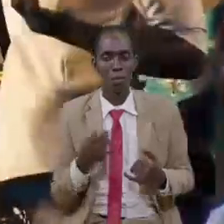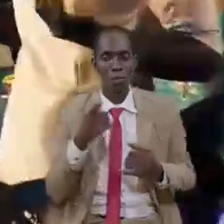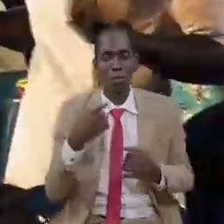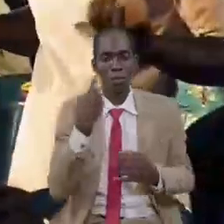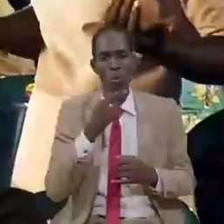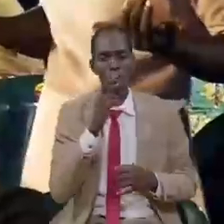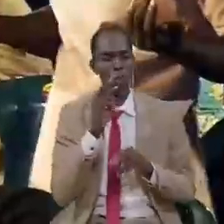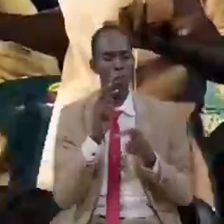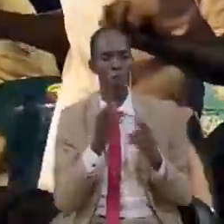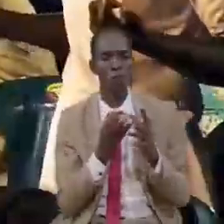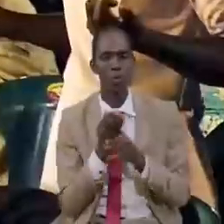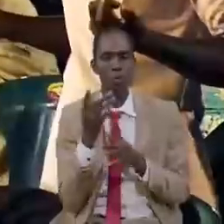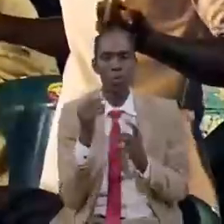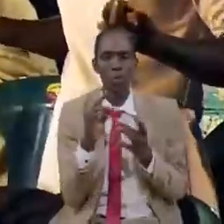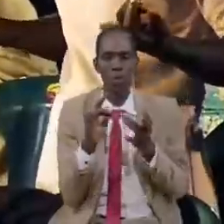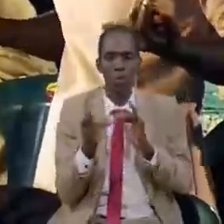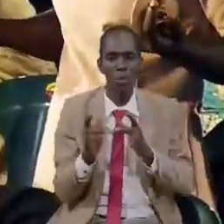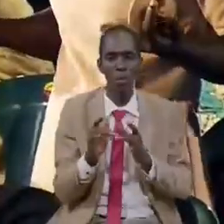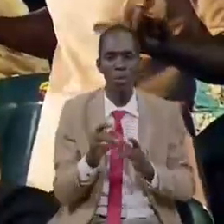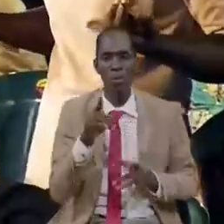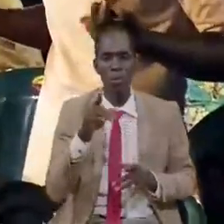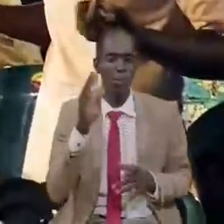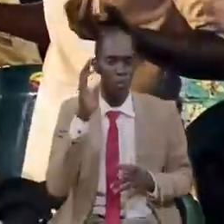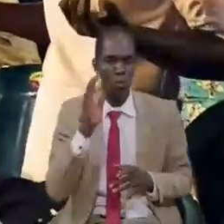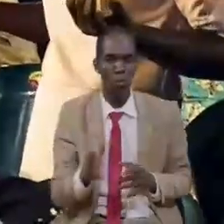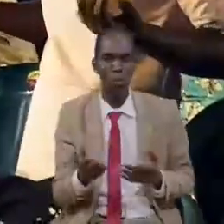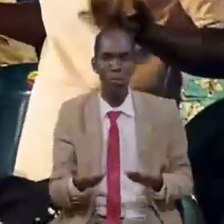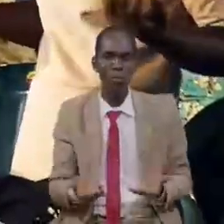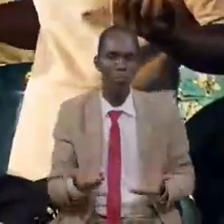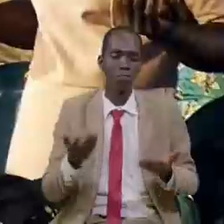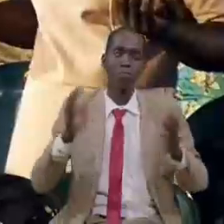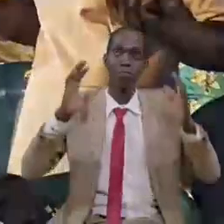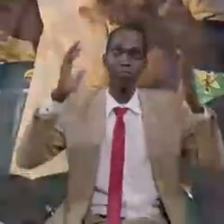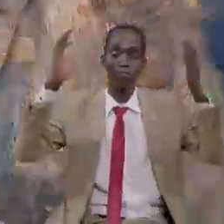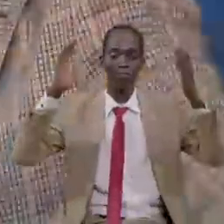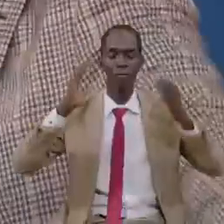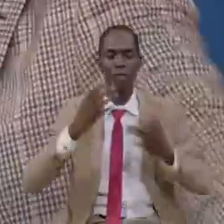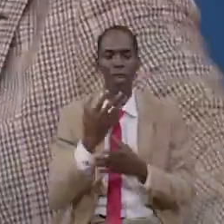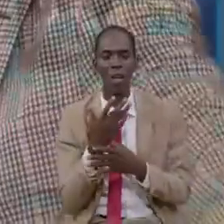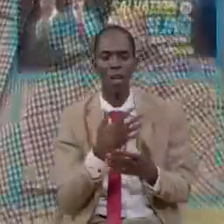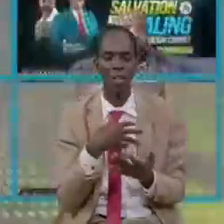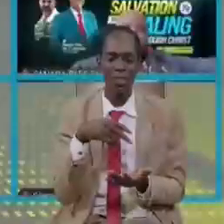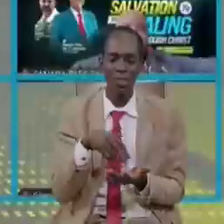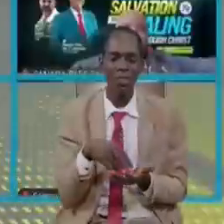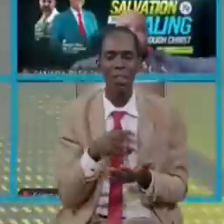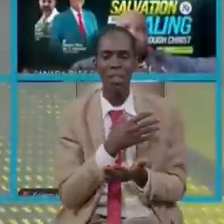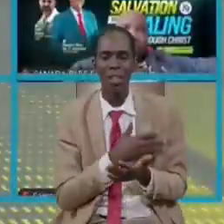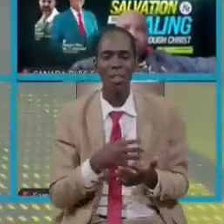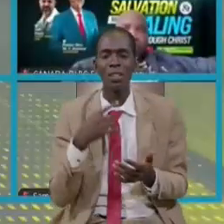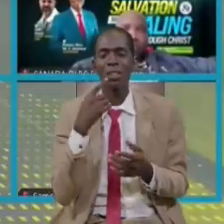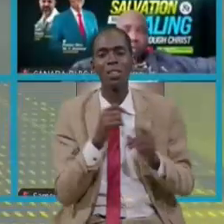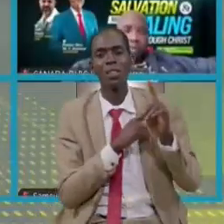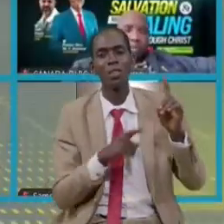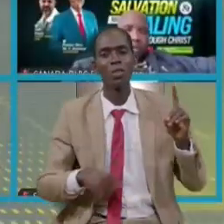are. You raise up your hand, you stand up, and you're saying, Lord, here I come. I